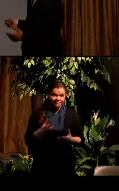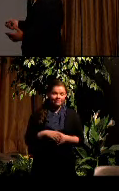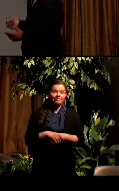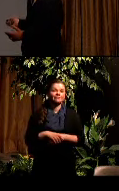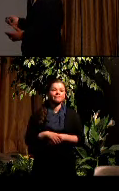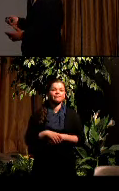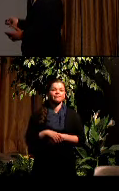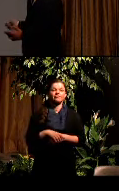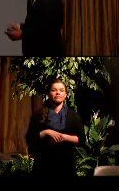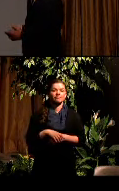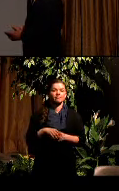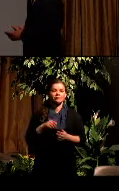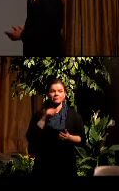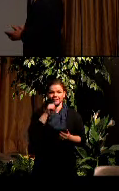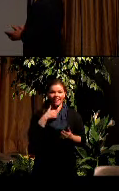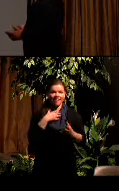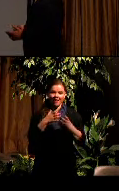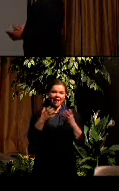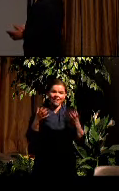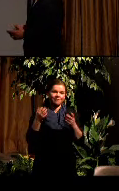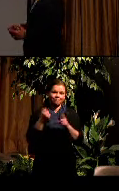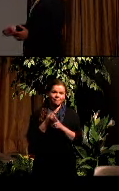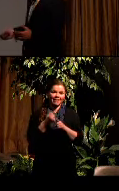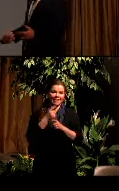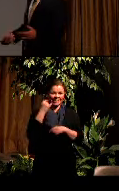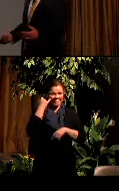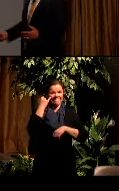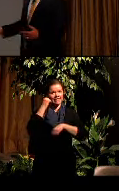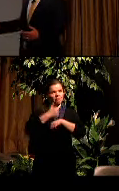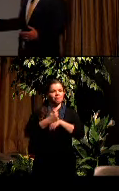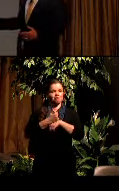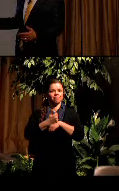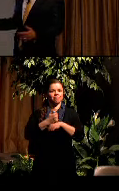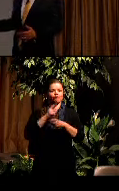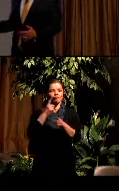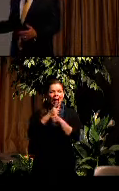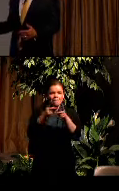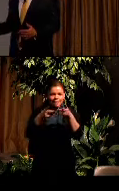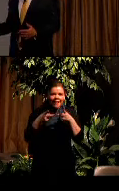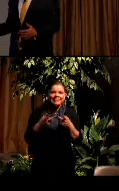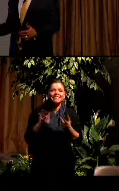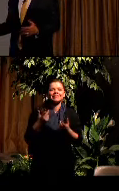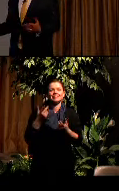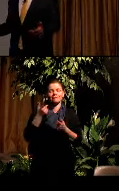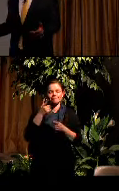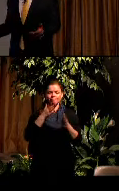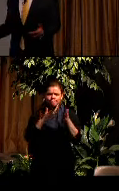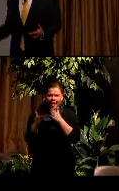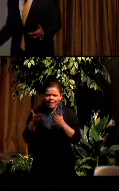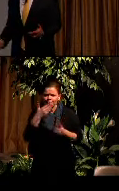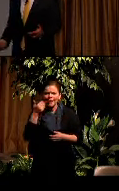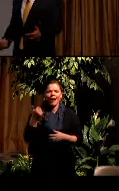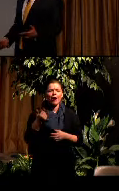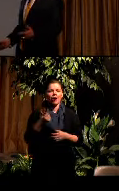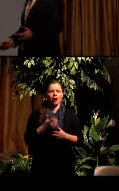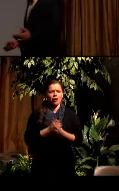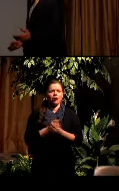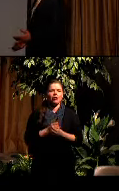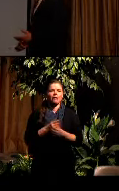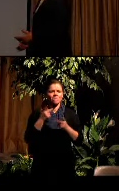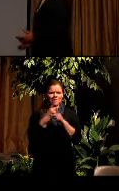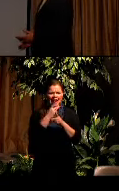deal with easily and other things that we can't deal with so easily. We need to prioritize like this to address these